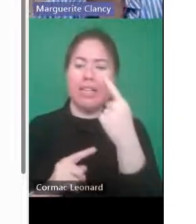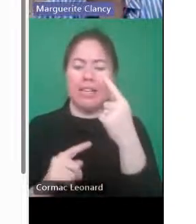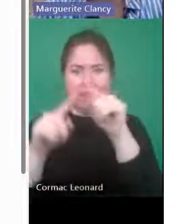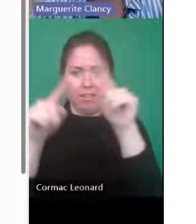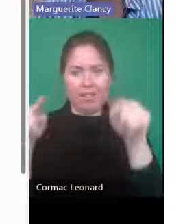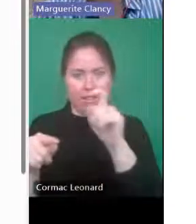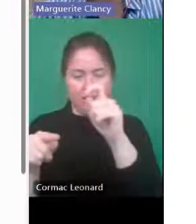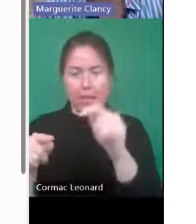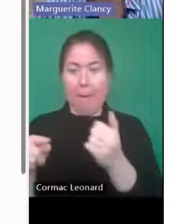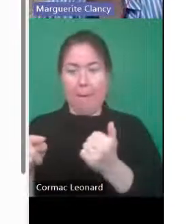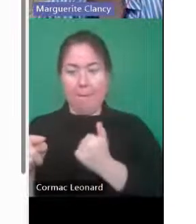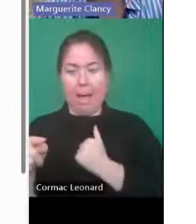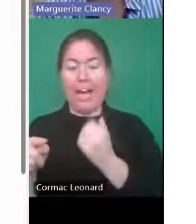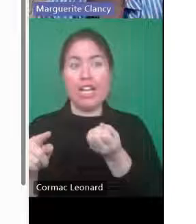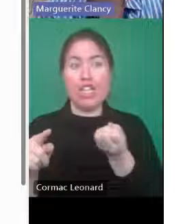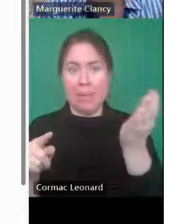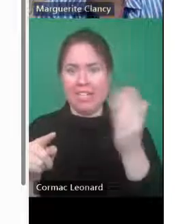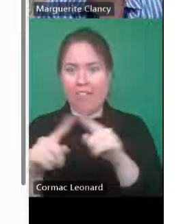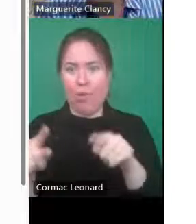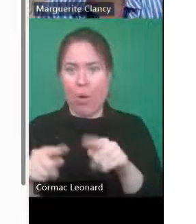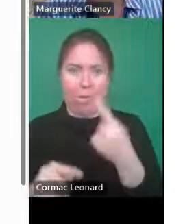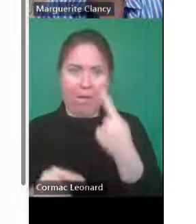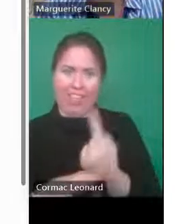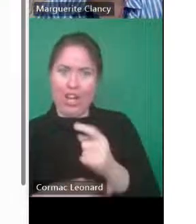Just takes a moment to arrive there,